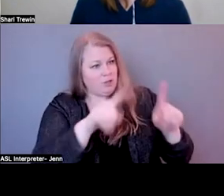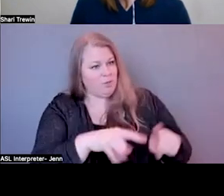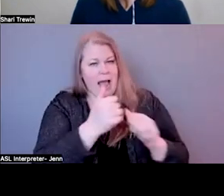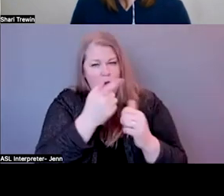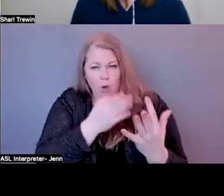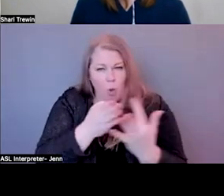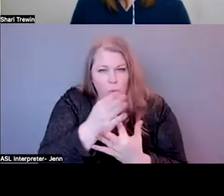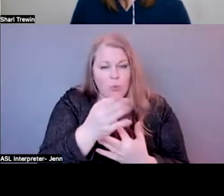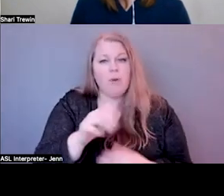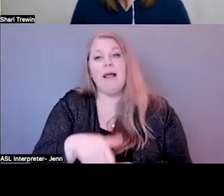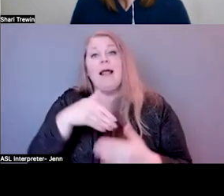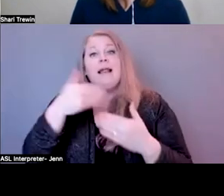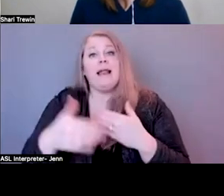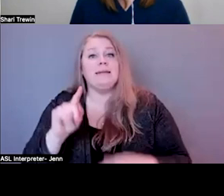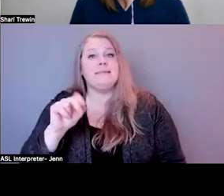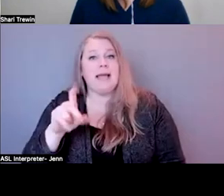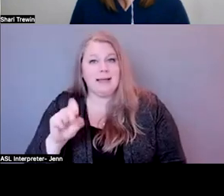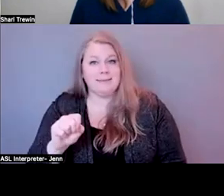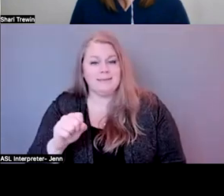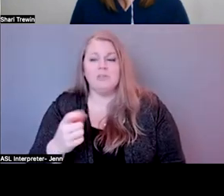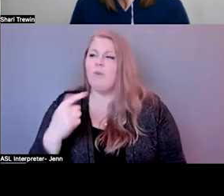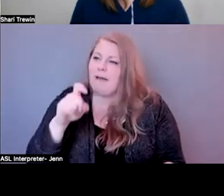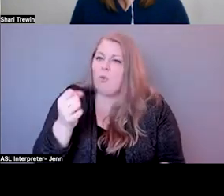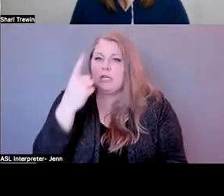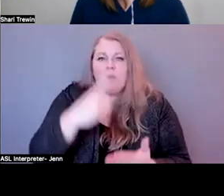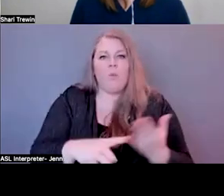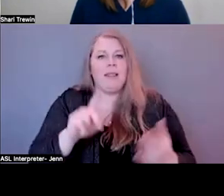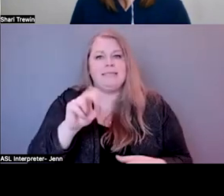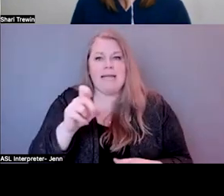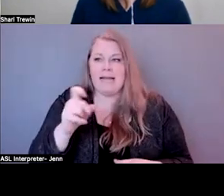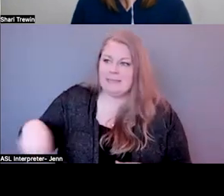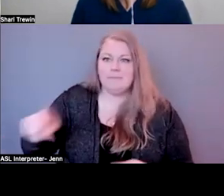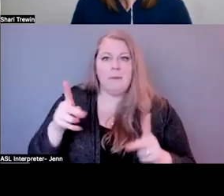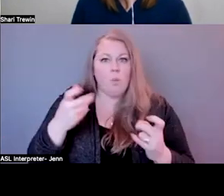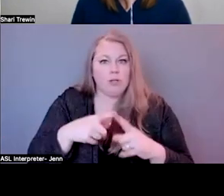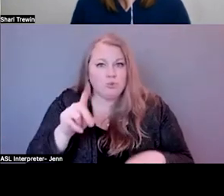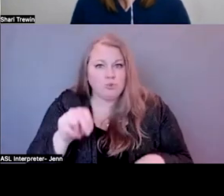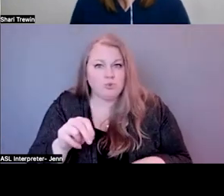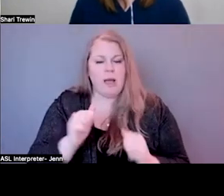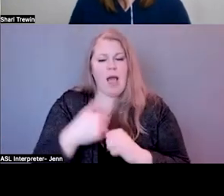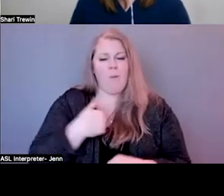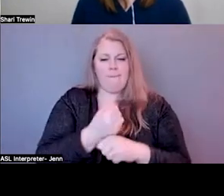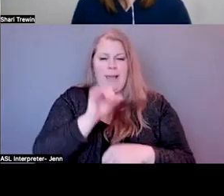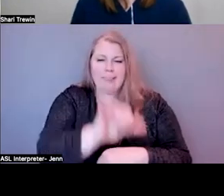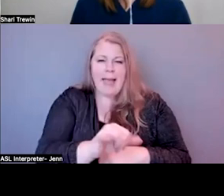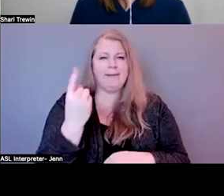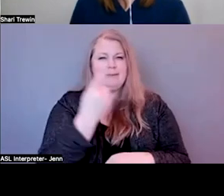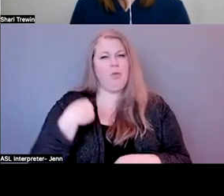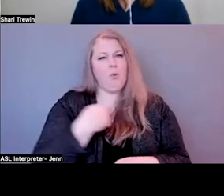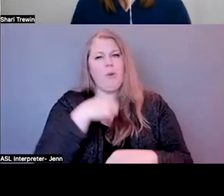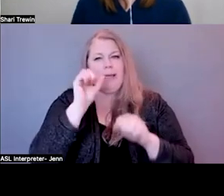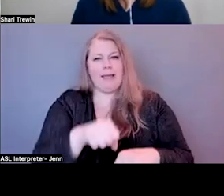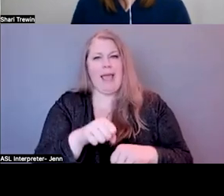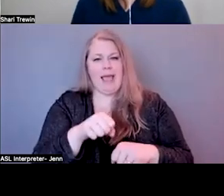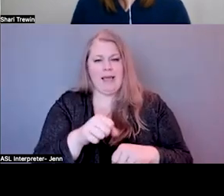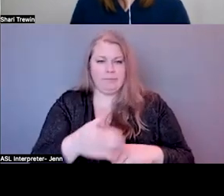next one is task. How do we understand what are the tasks that people want to do? How can we make that, you know, something that we can surface instead of